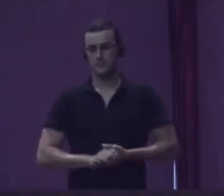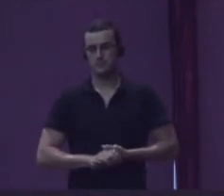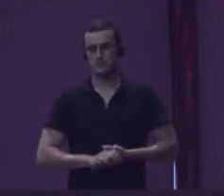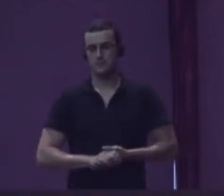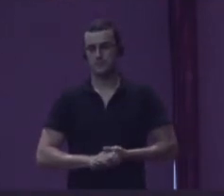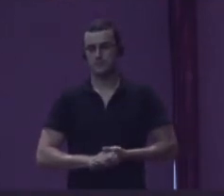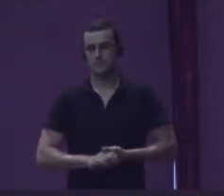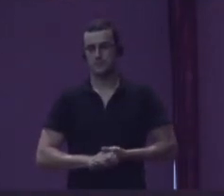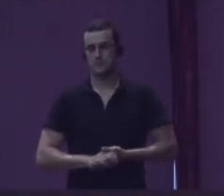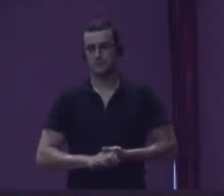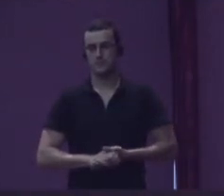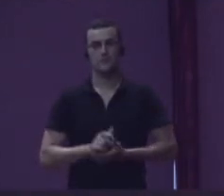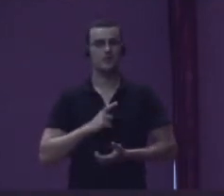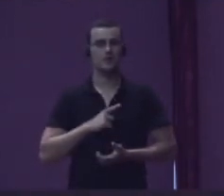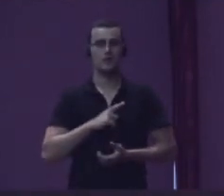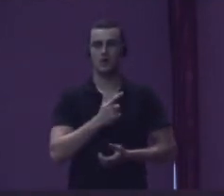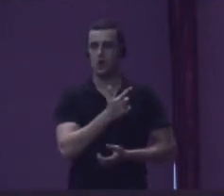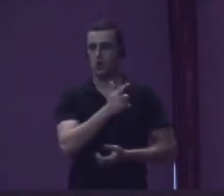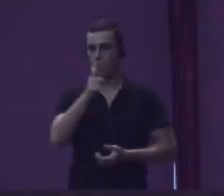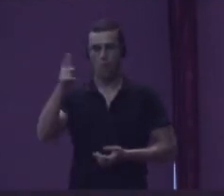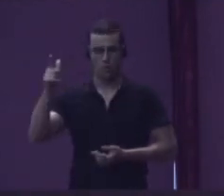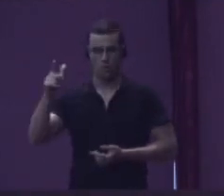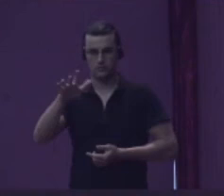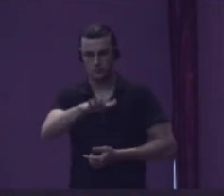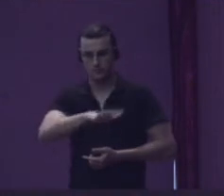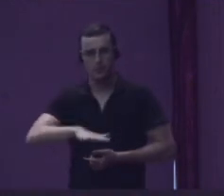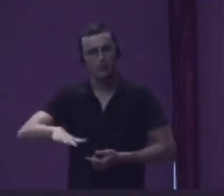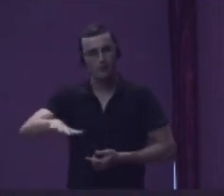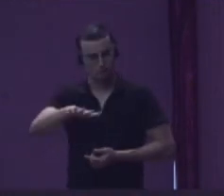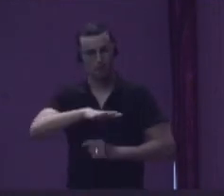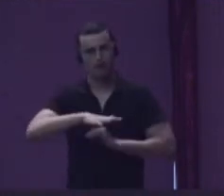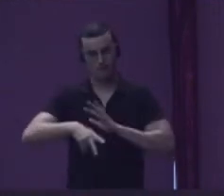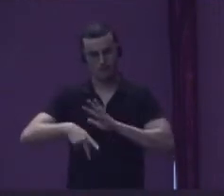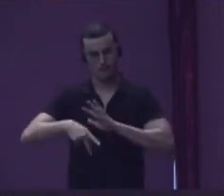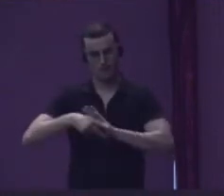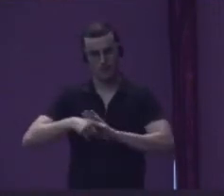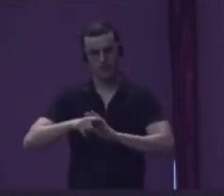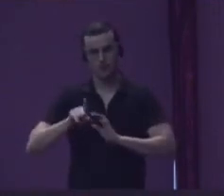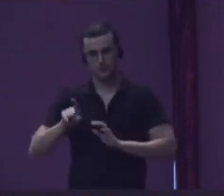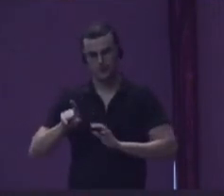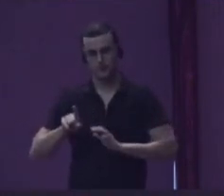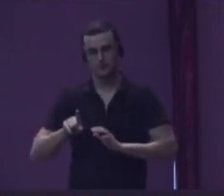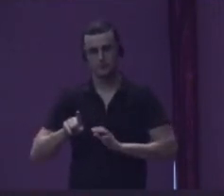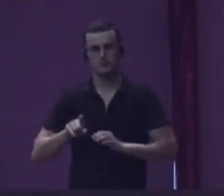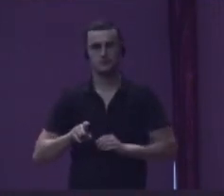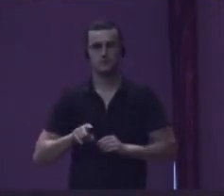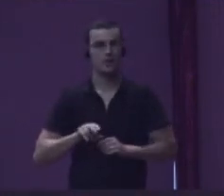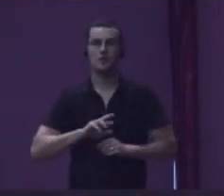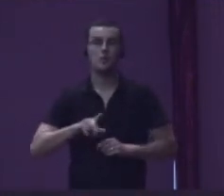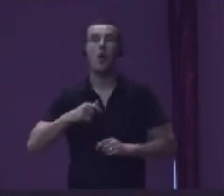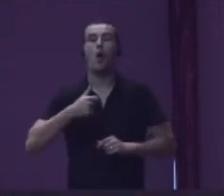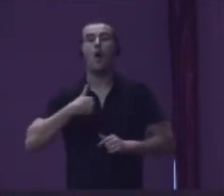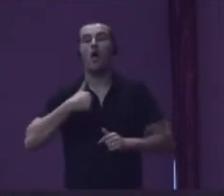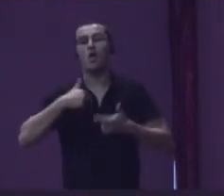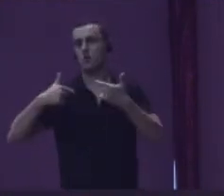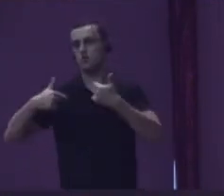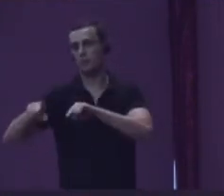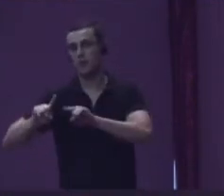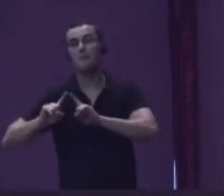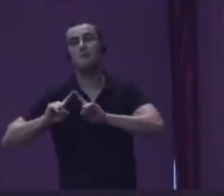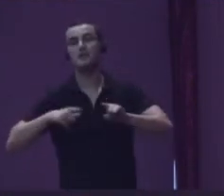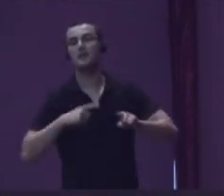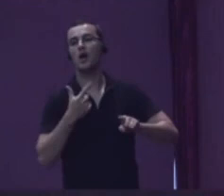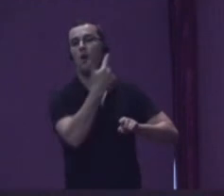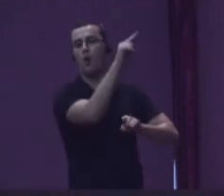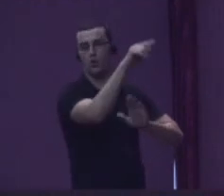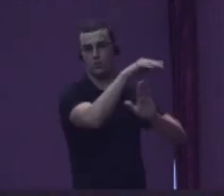in other areas, not where I was working, but other programs, the training